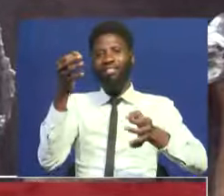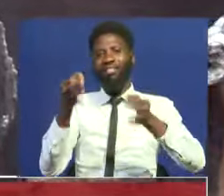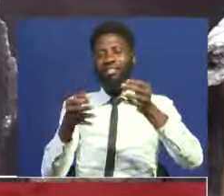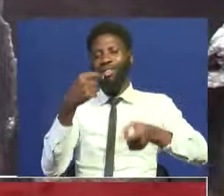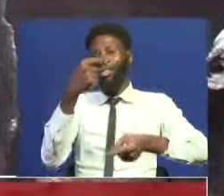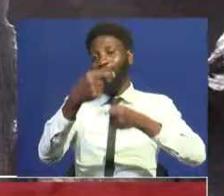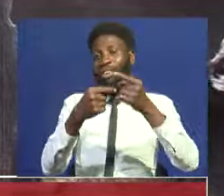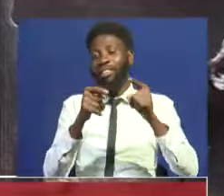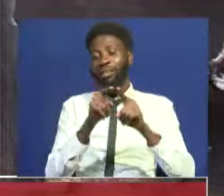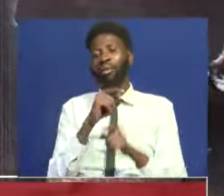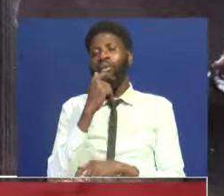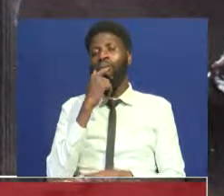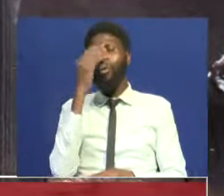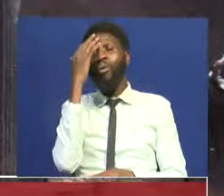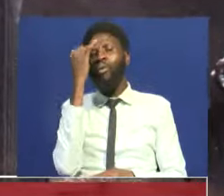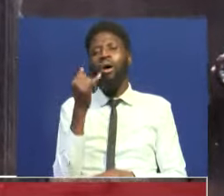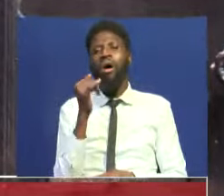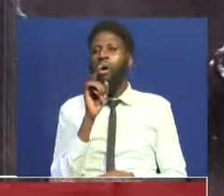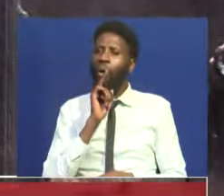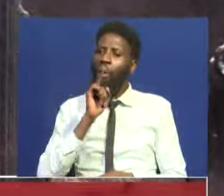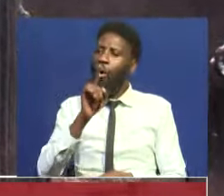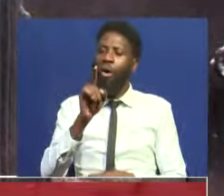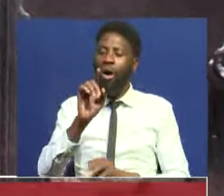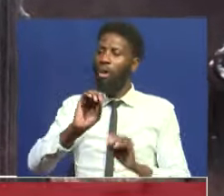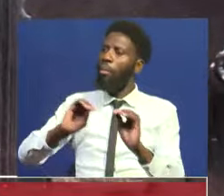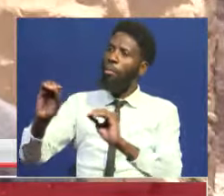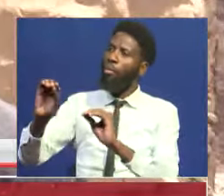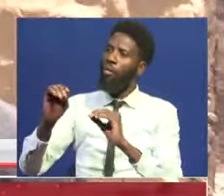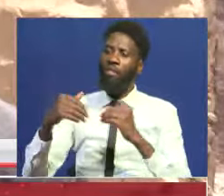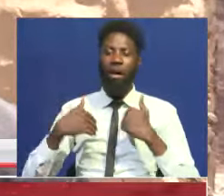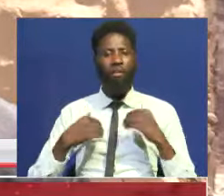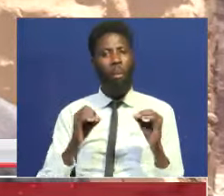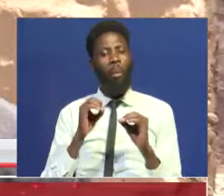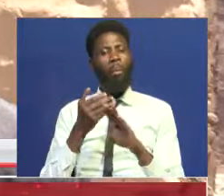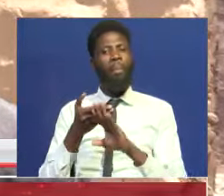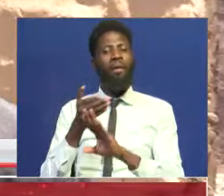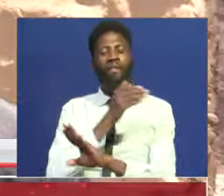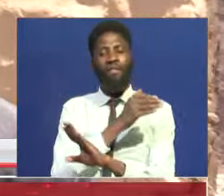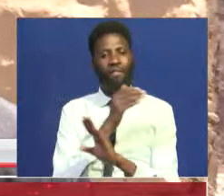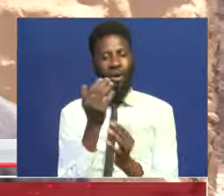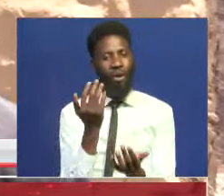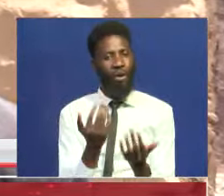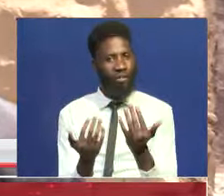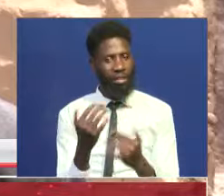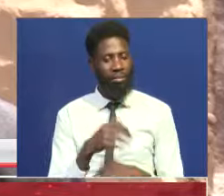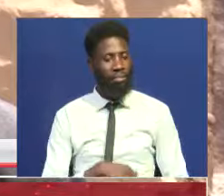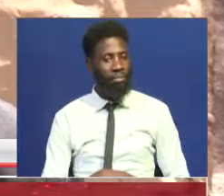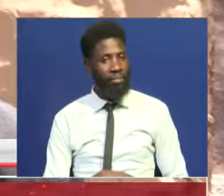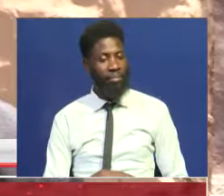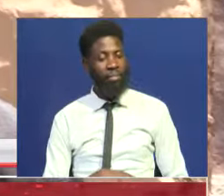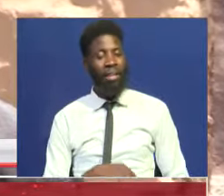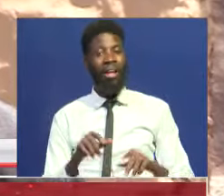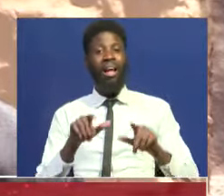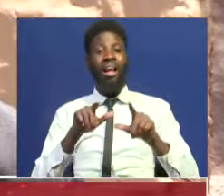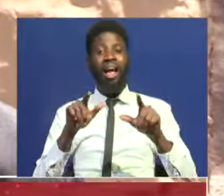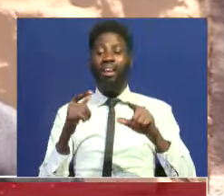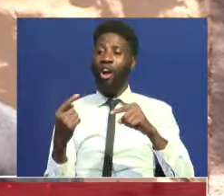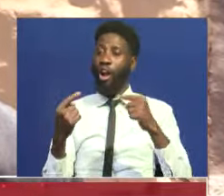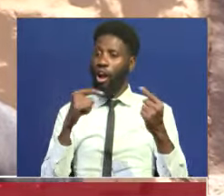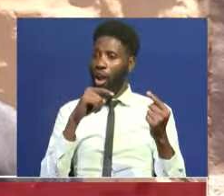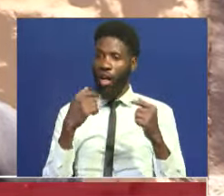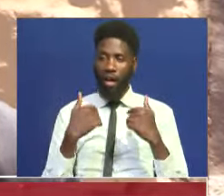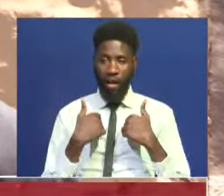order before being torched. Na sasa, yuko misoso ya shamba. Na hii shamba, yuko kutini. Na